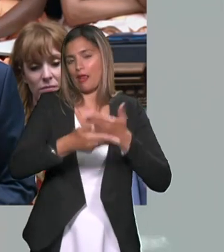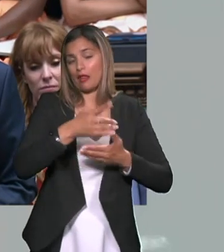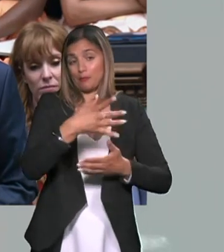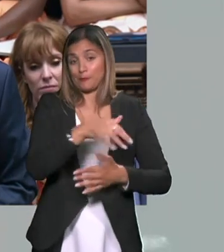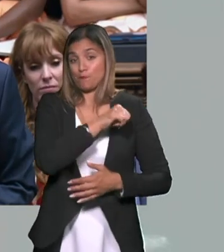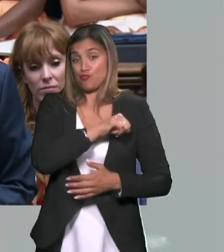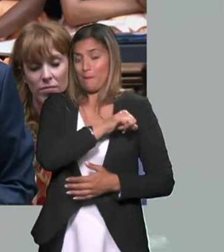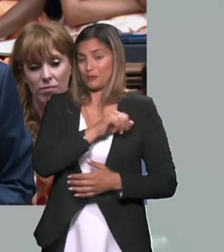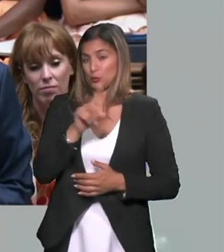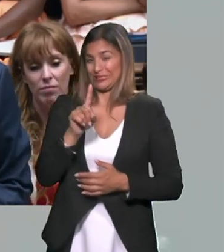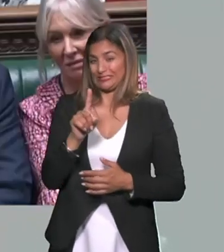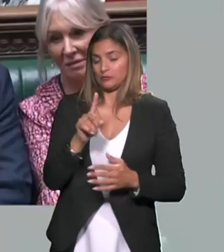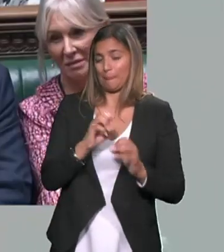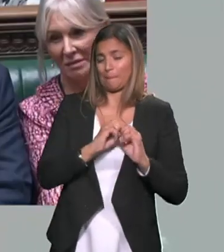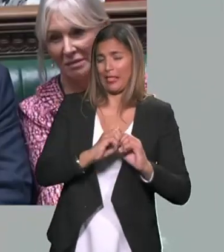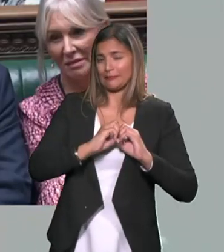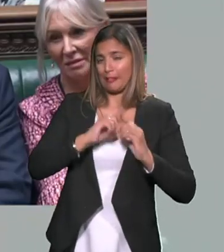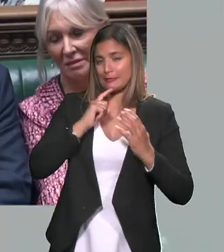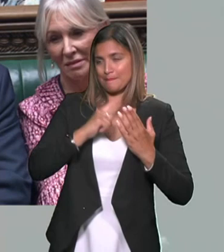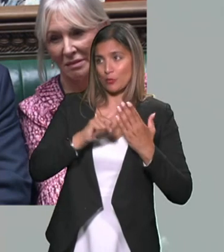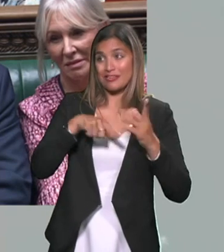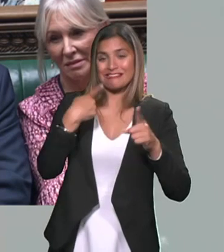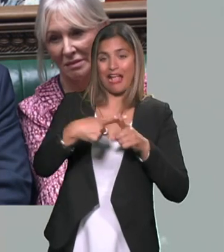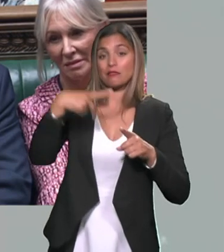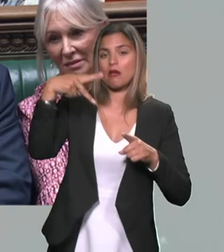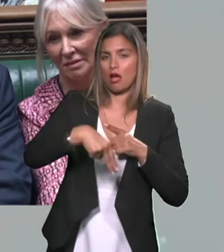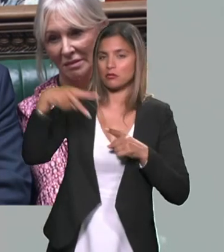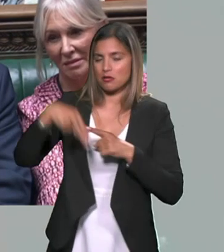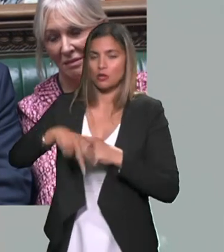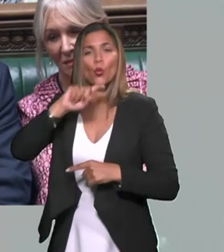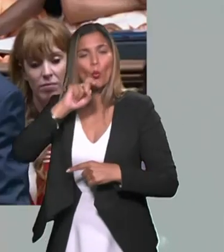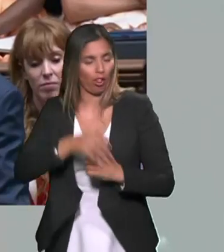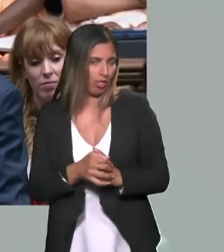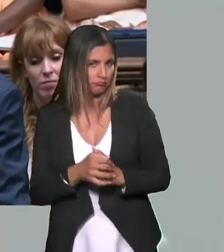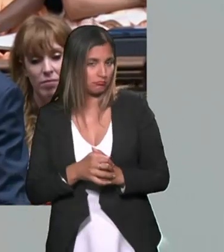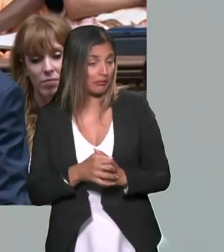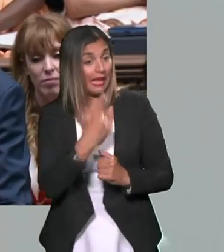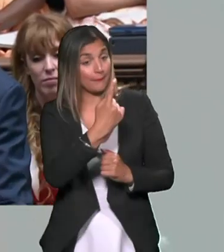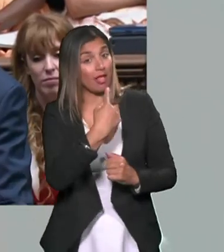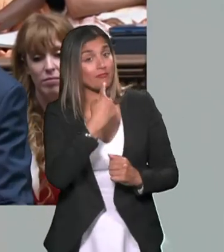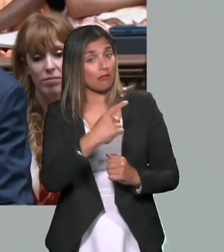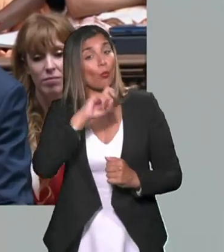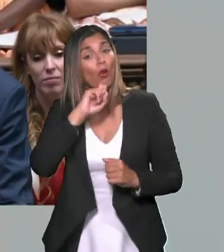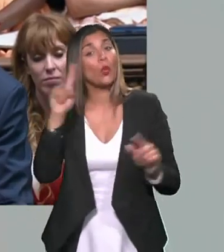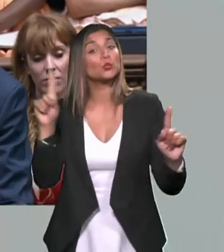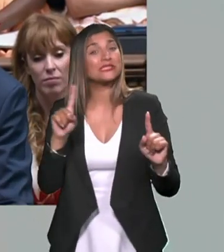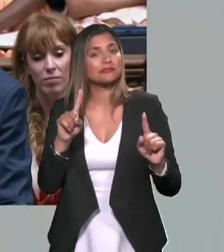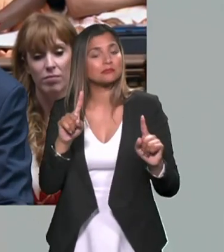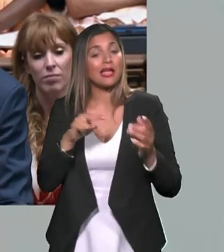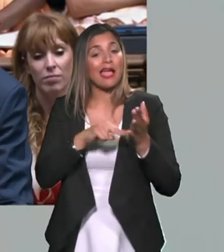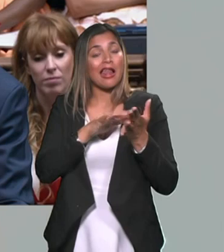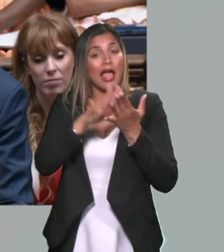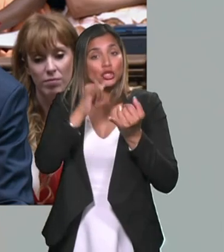of billions in tax cuts and confirm he would cut the NHS, the